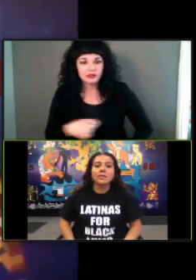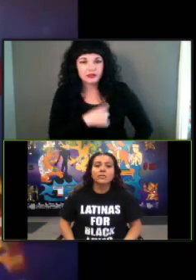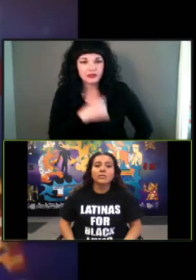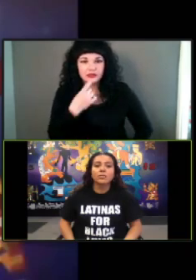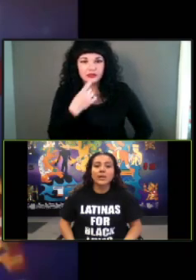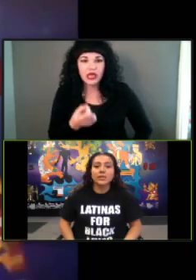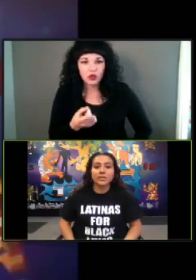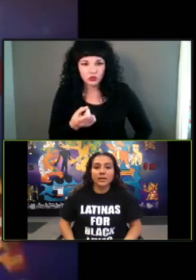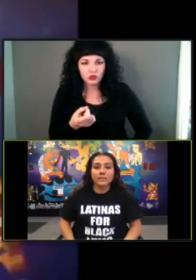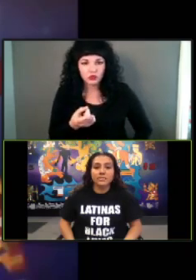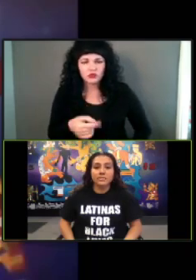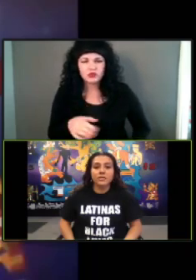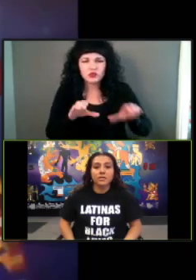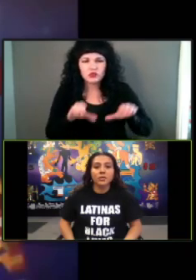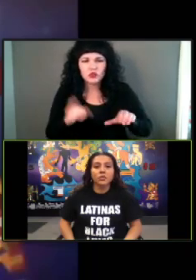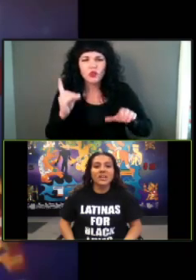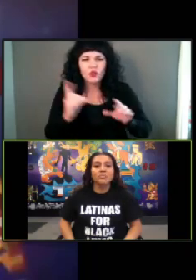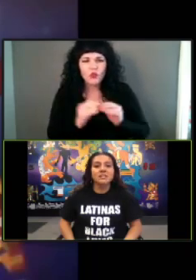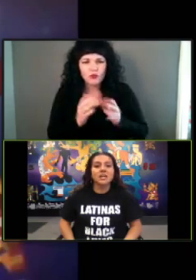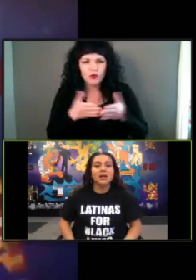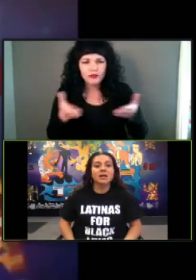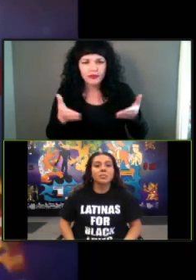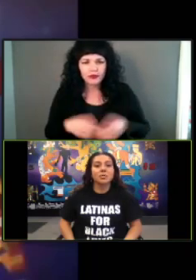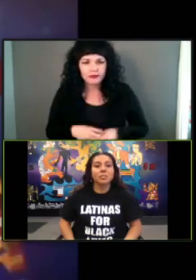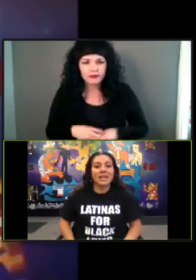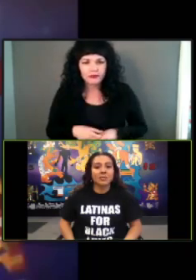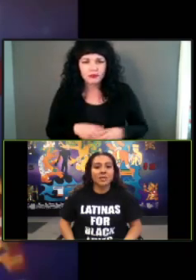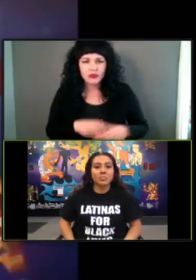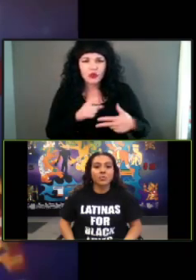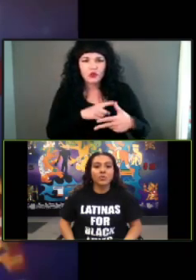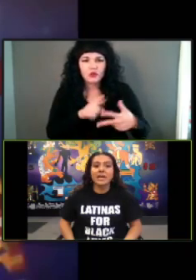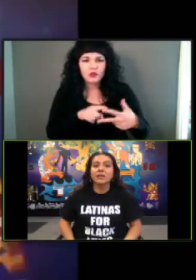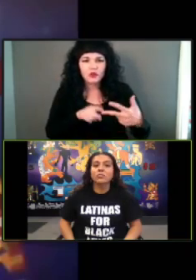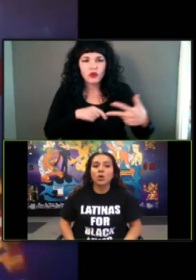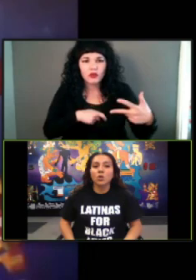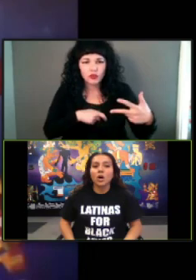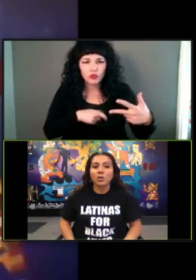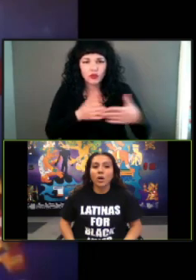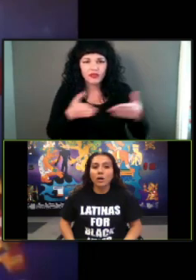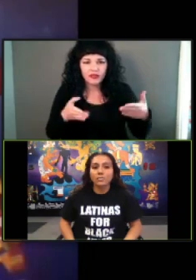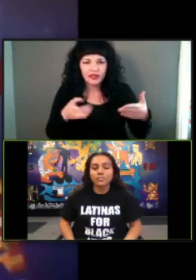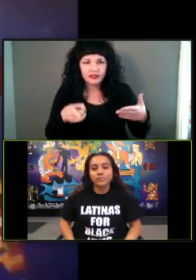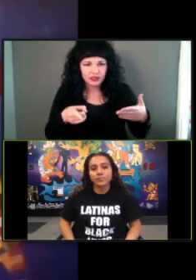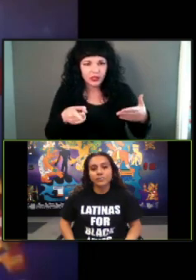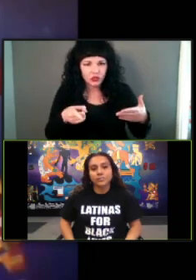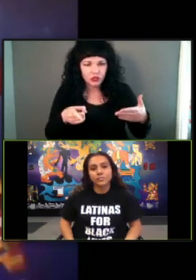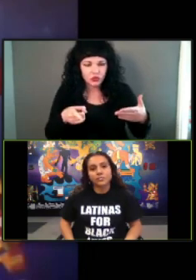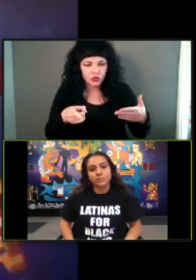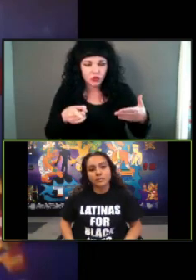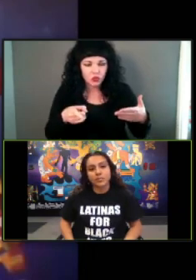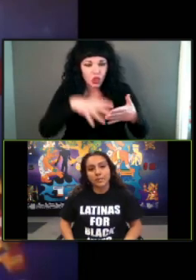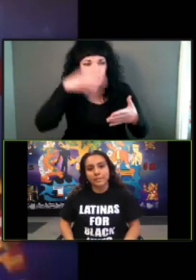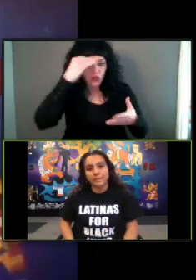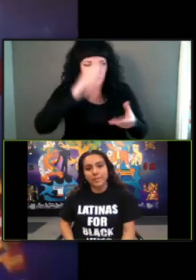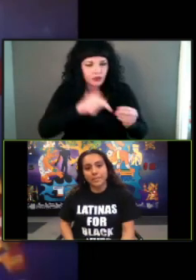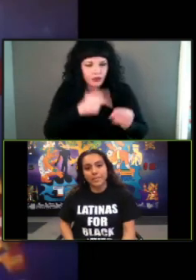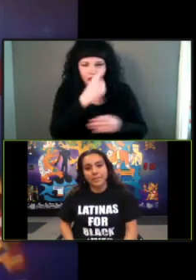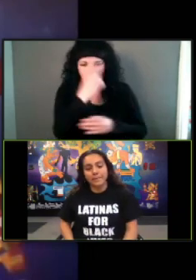Write down 3 things you have been taught about Black people that you know are wrong.